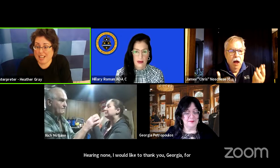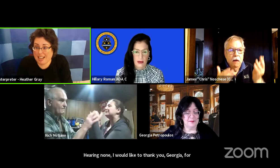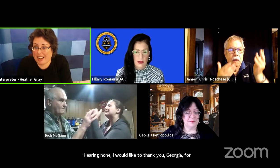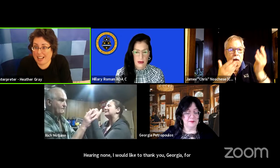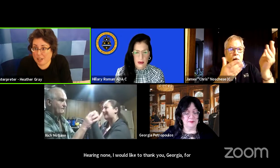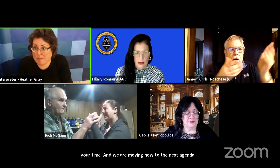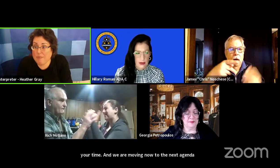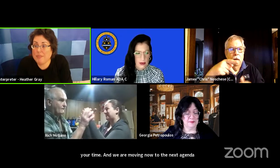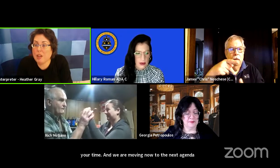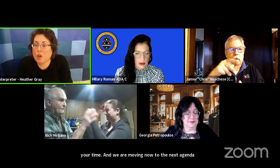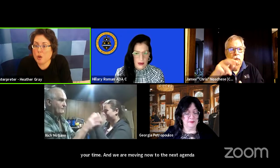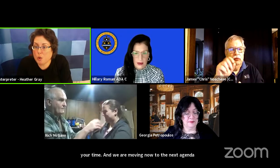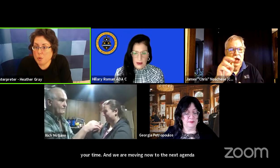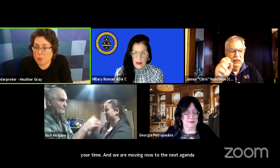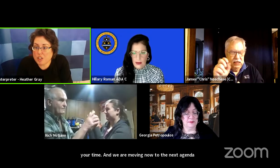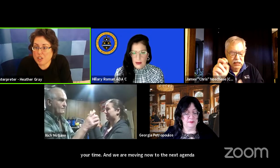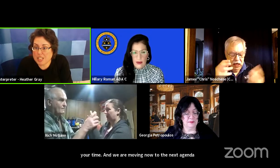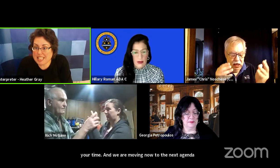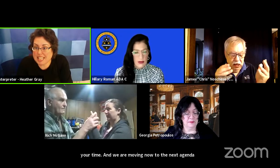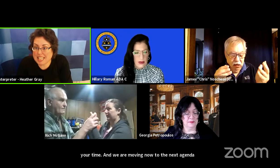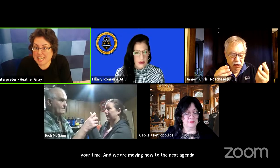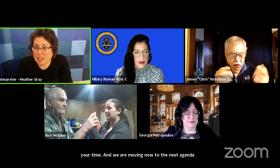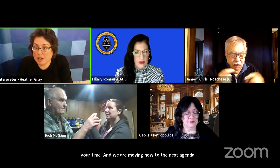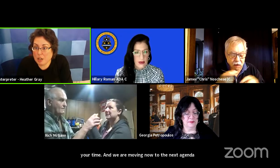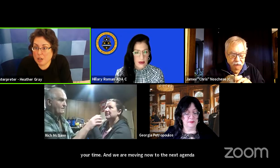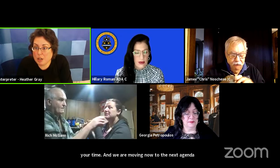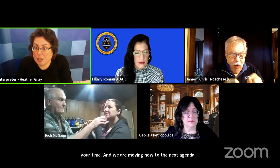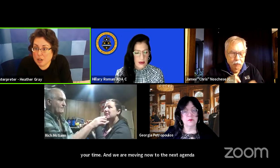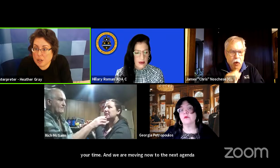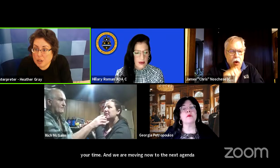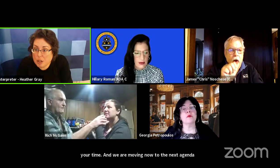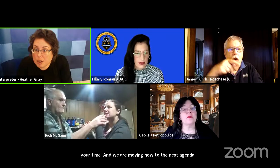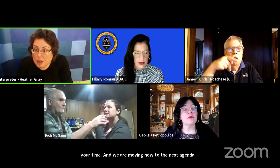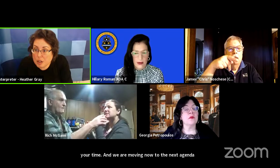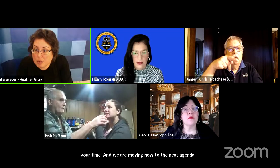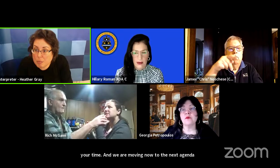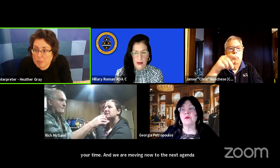next agenda item, which is the